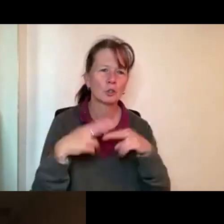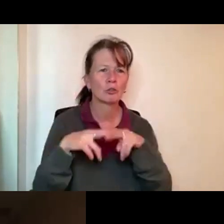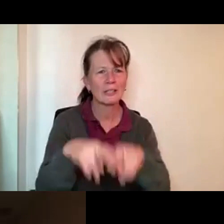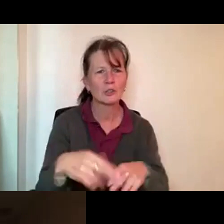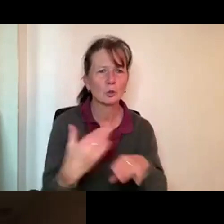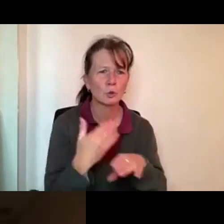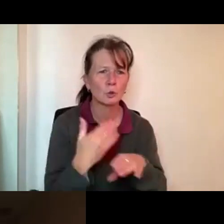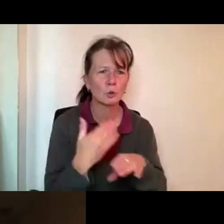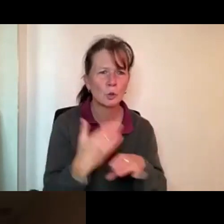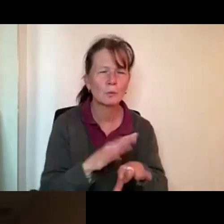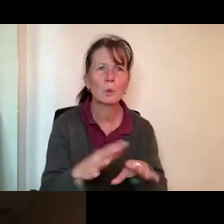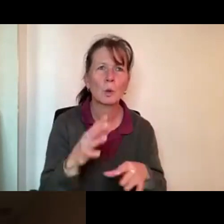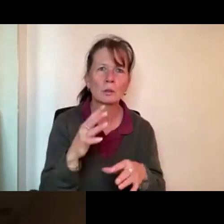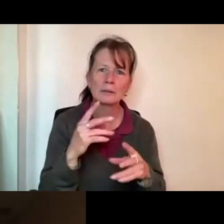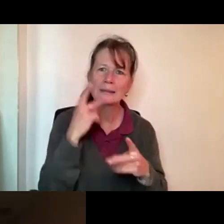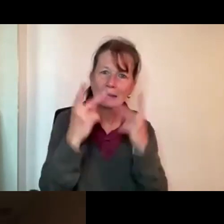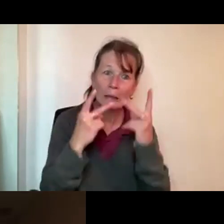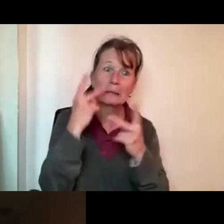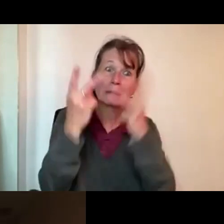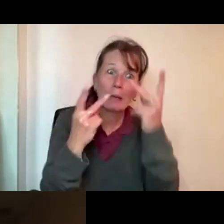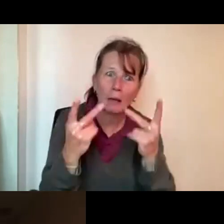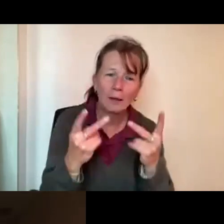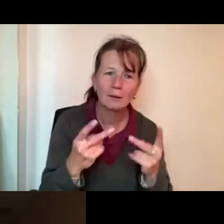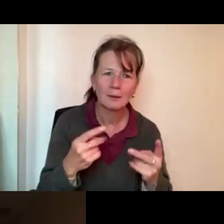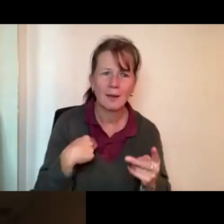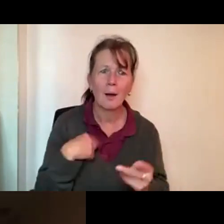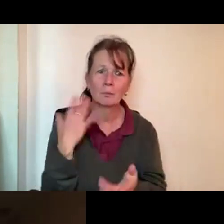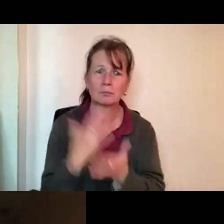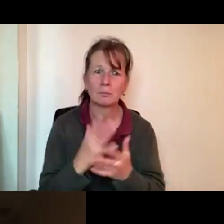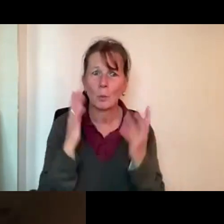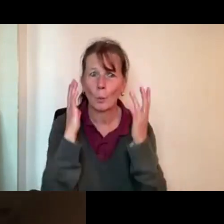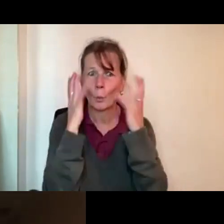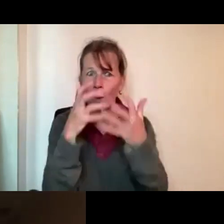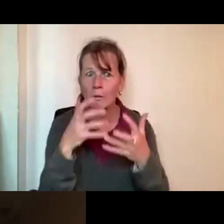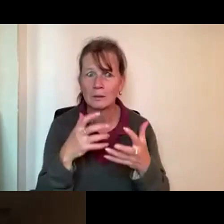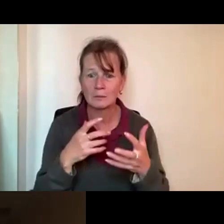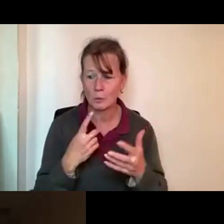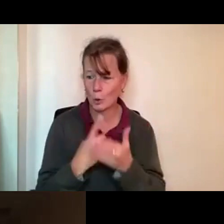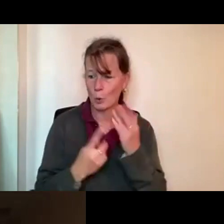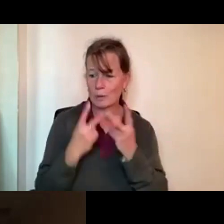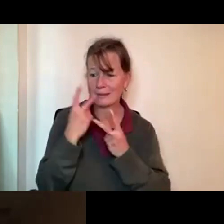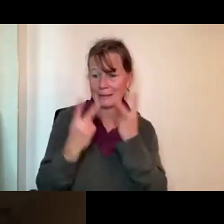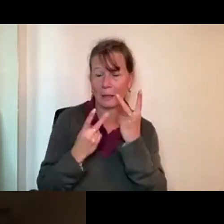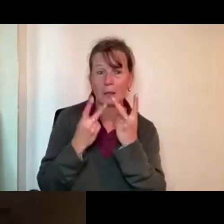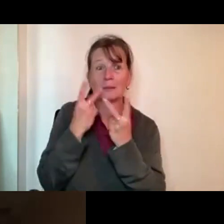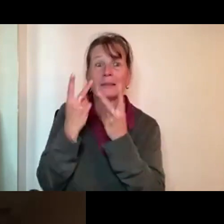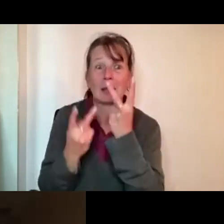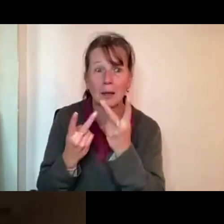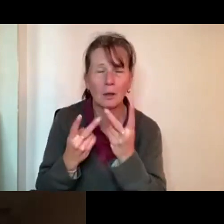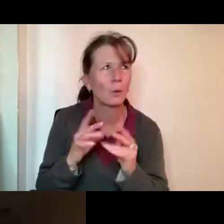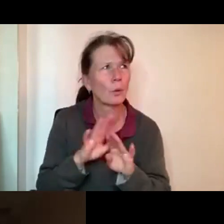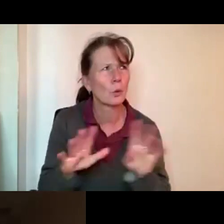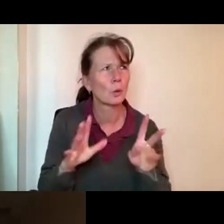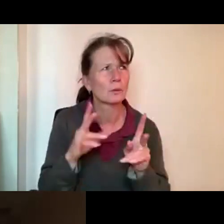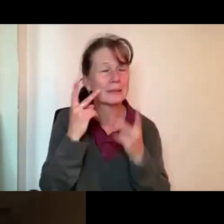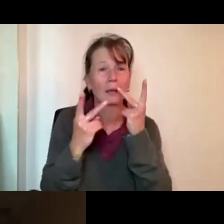singers. And I was definitely very worried about being the only the only not singer, sorry.